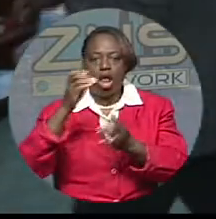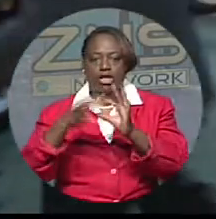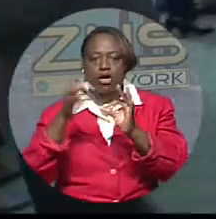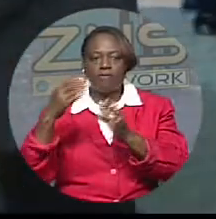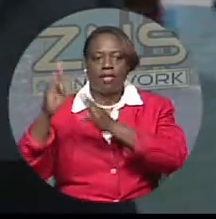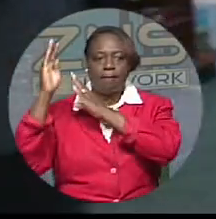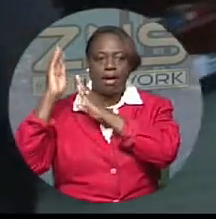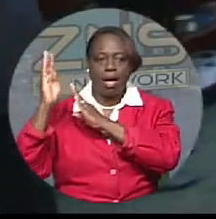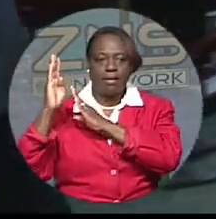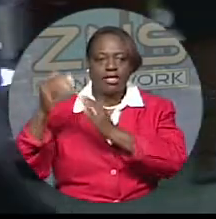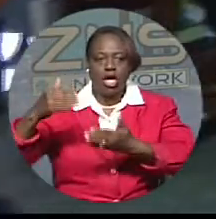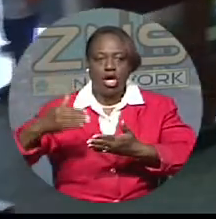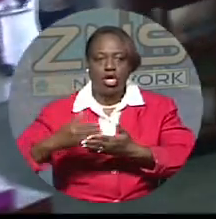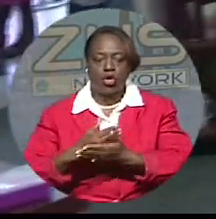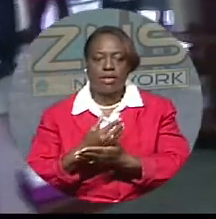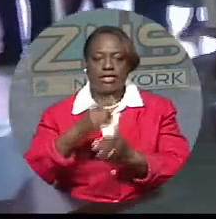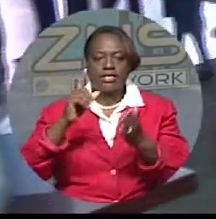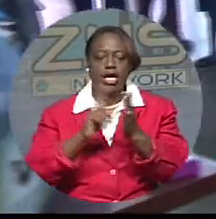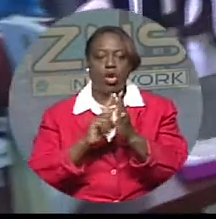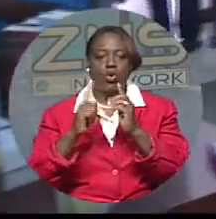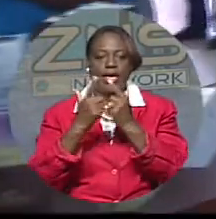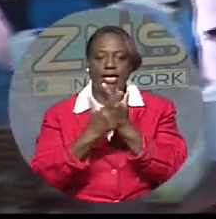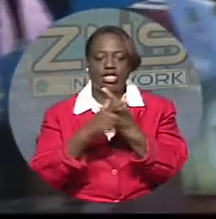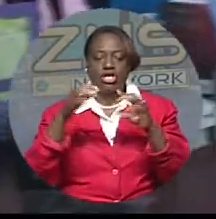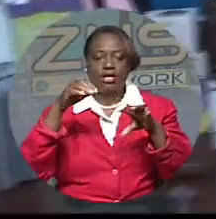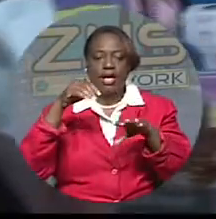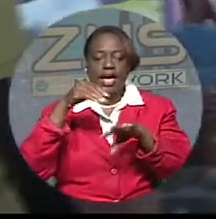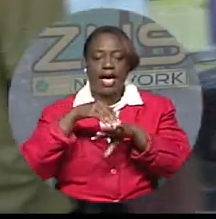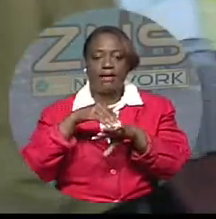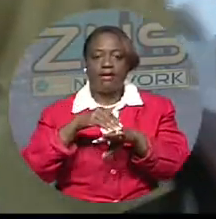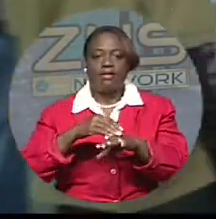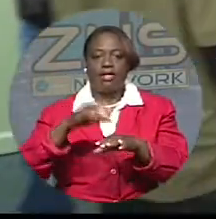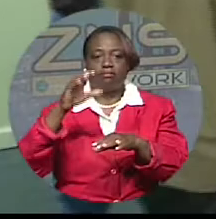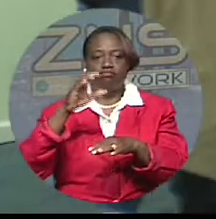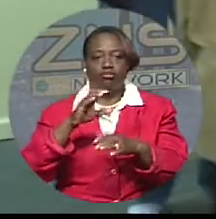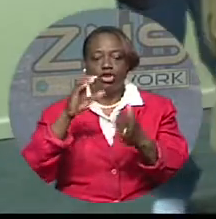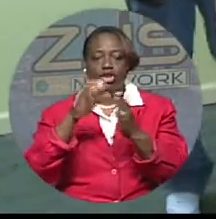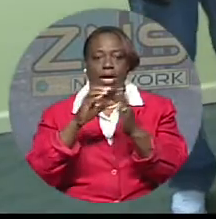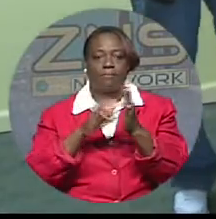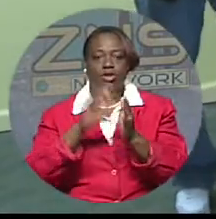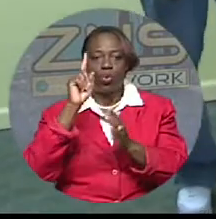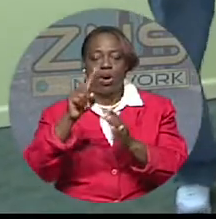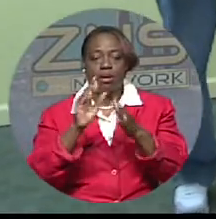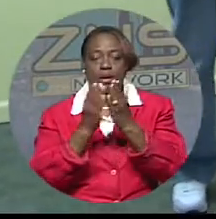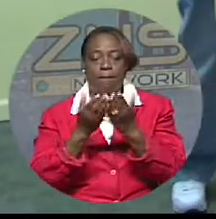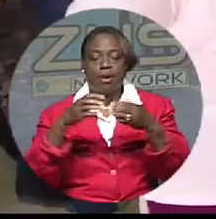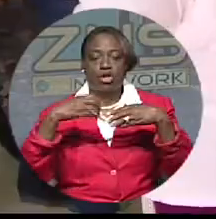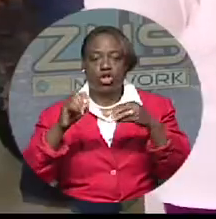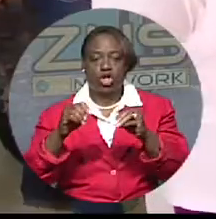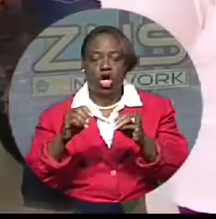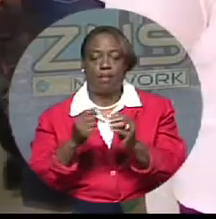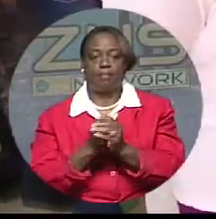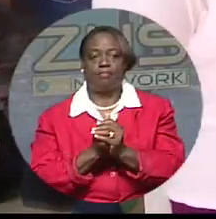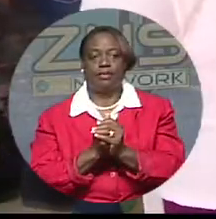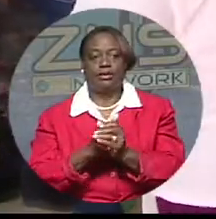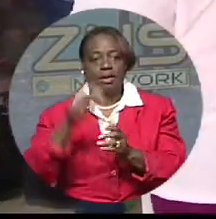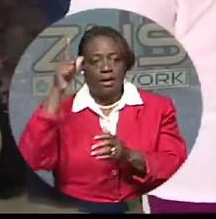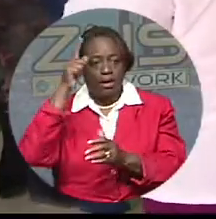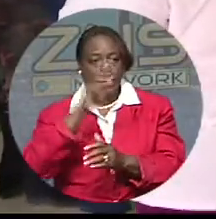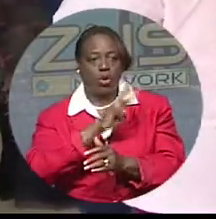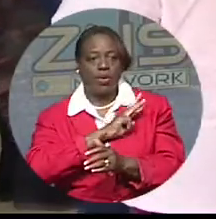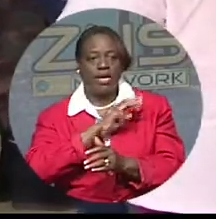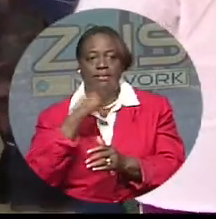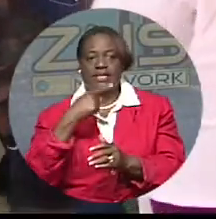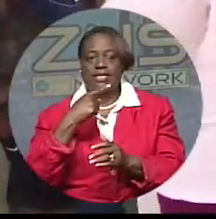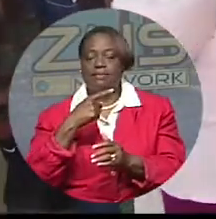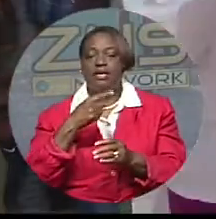newest location in the Chapter 1 bookstore. Company CEO Leon Williams says the store will serve as a much-needed amenity for the student